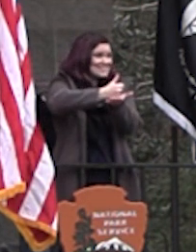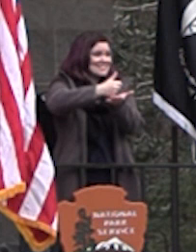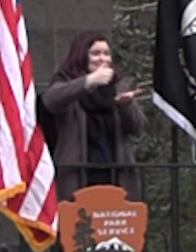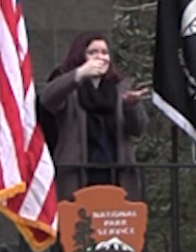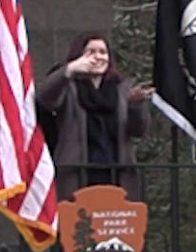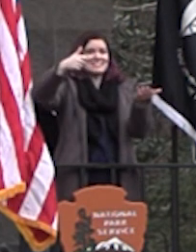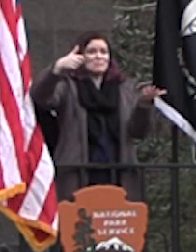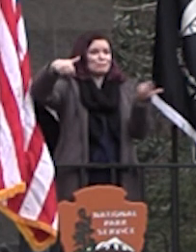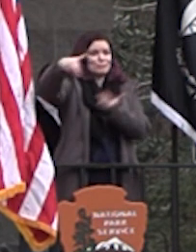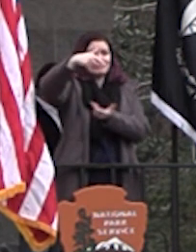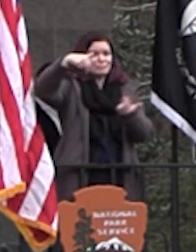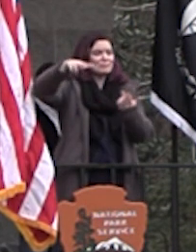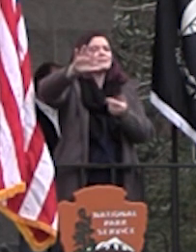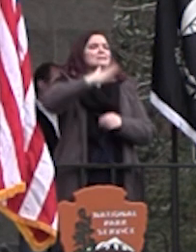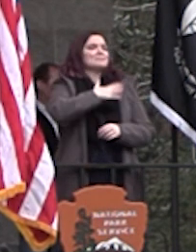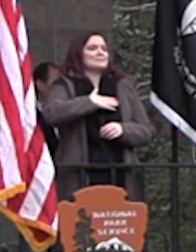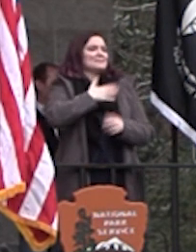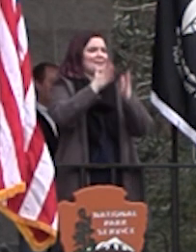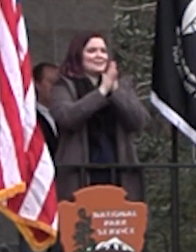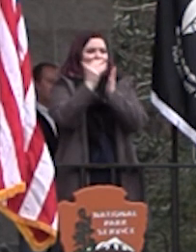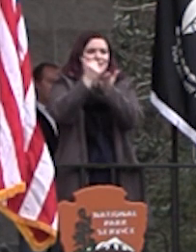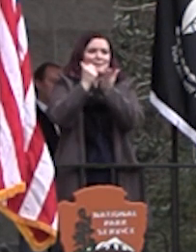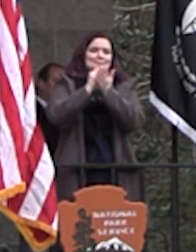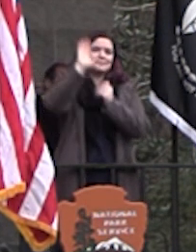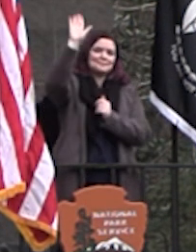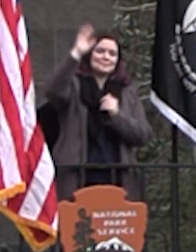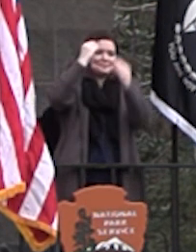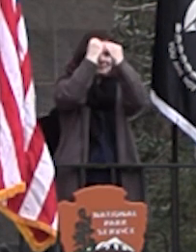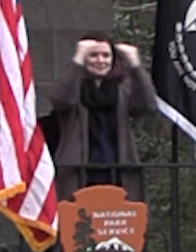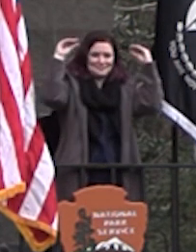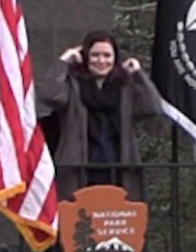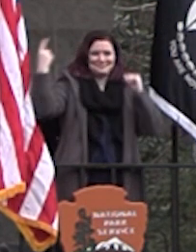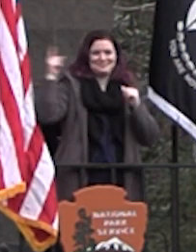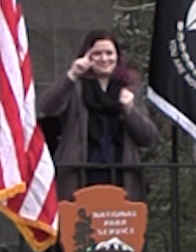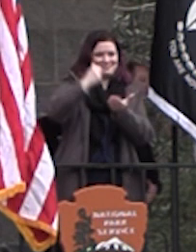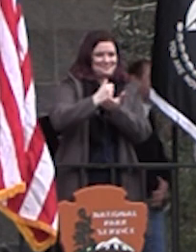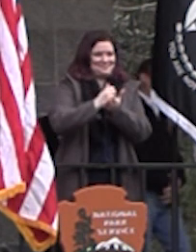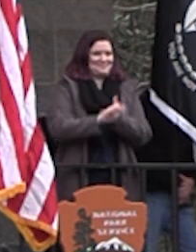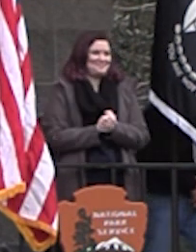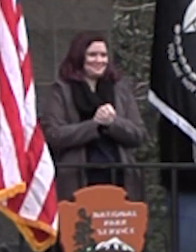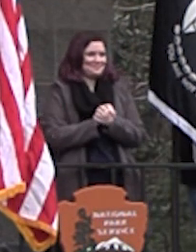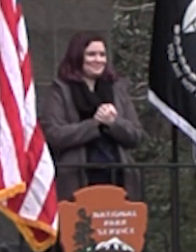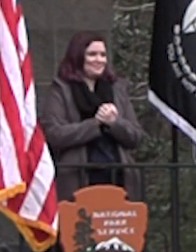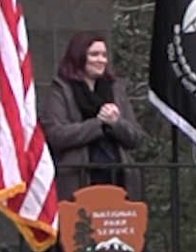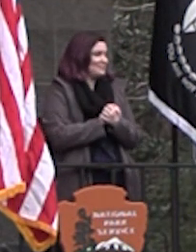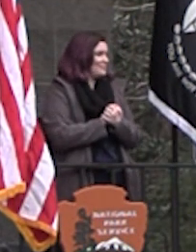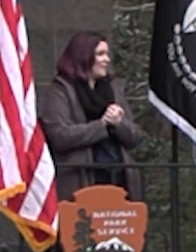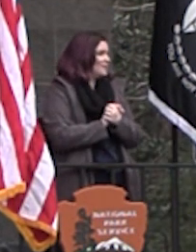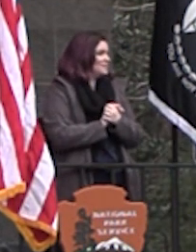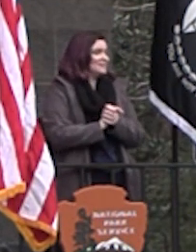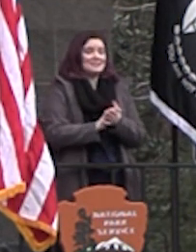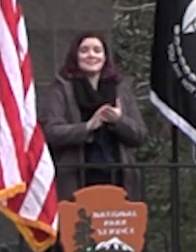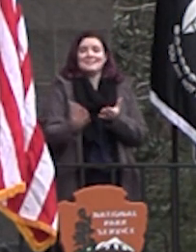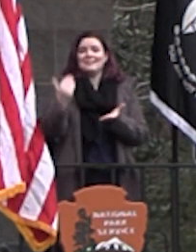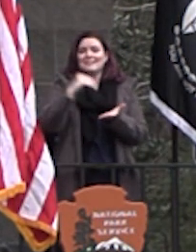please flag down one of the park rangers or volunteers here, and we will get you a shuttle there. So with that,